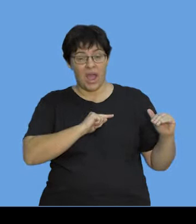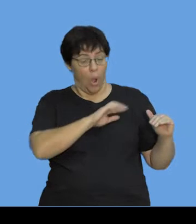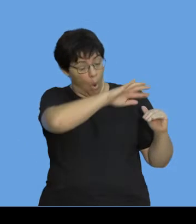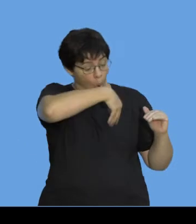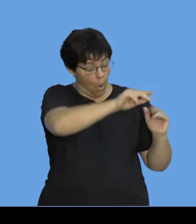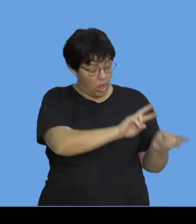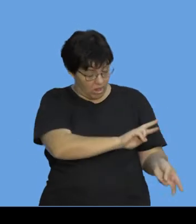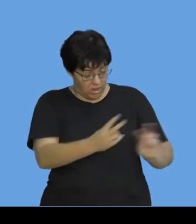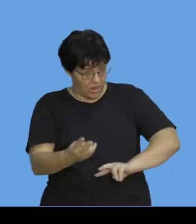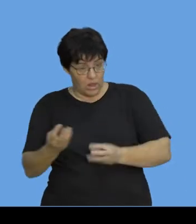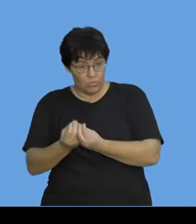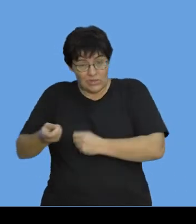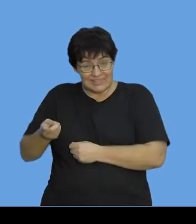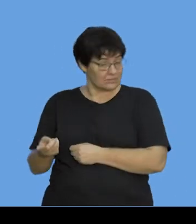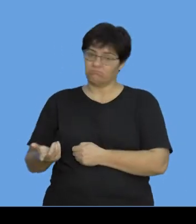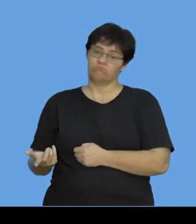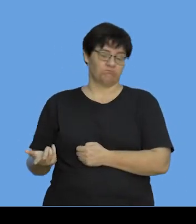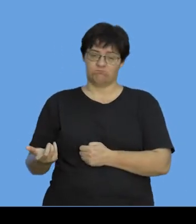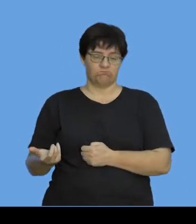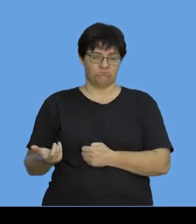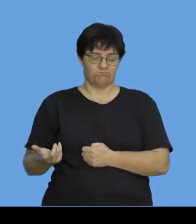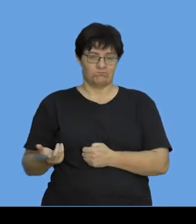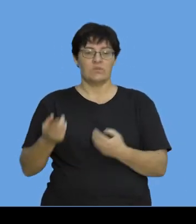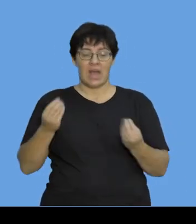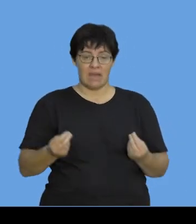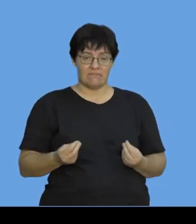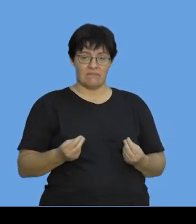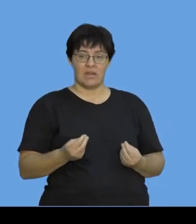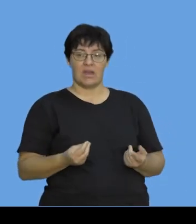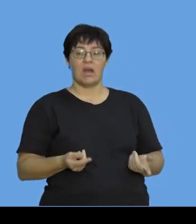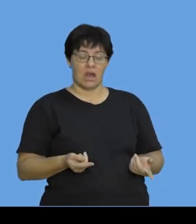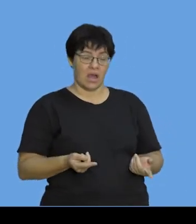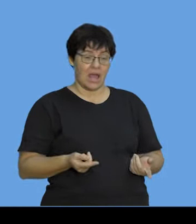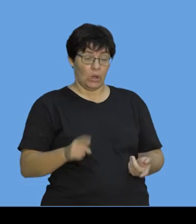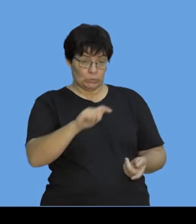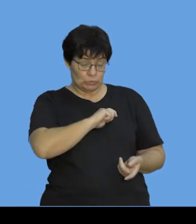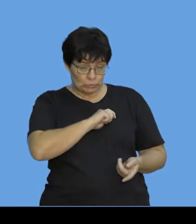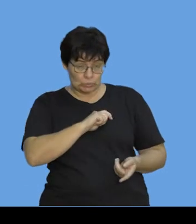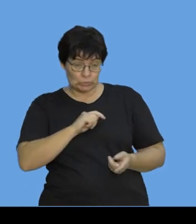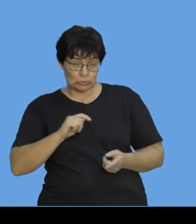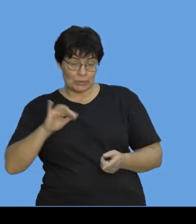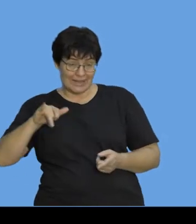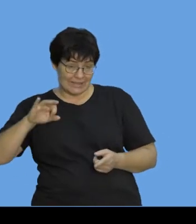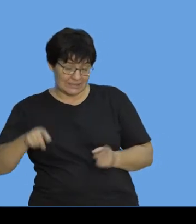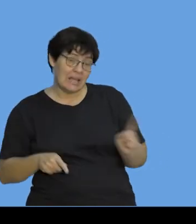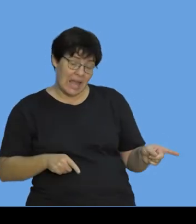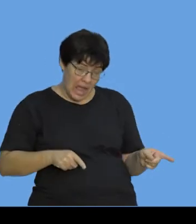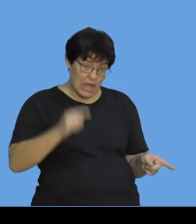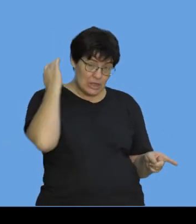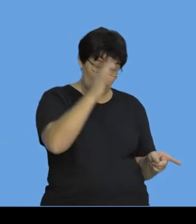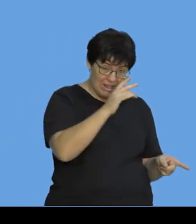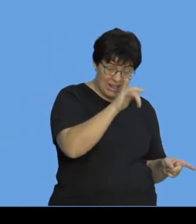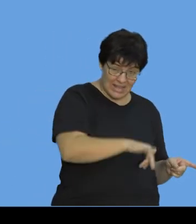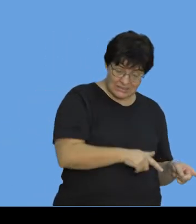to products. So there is a comparison between actual yield and theoretical yield. Okay, so in most